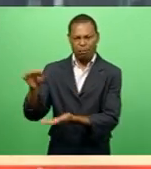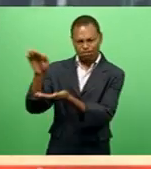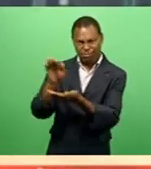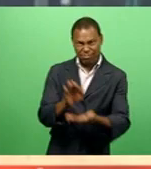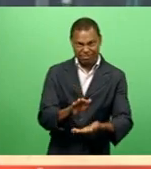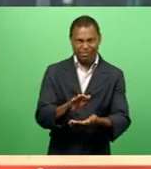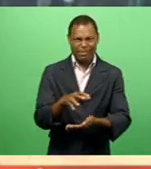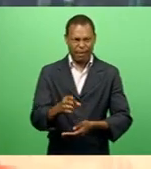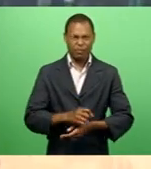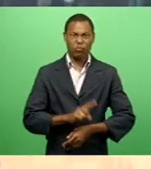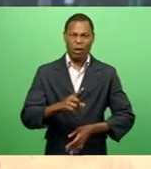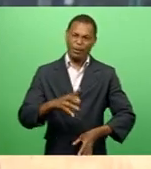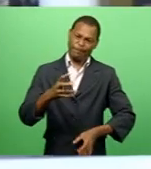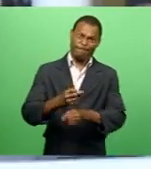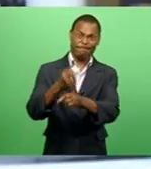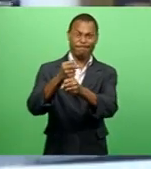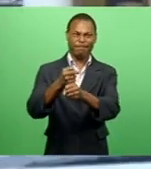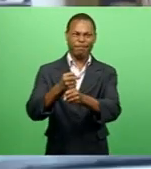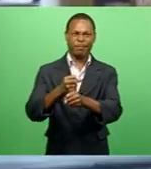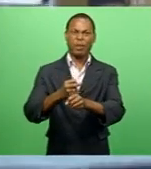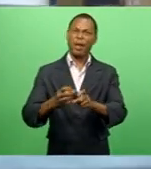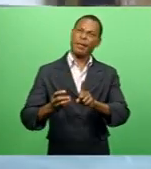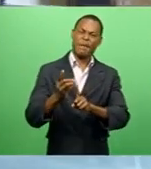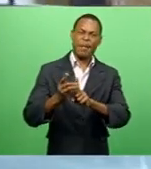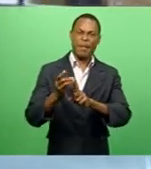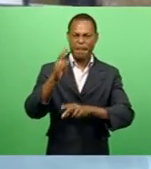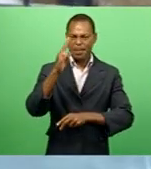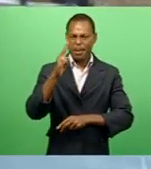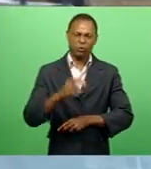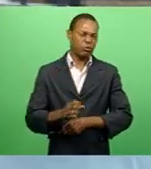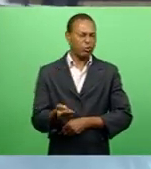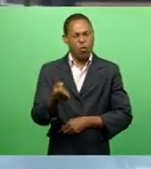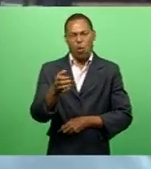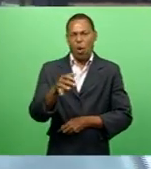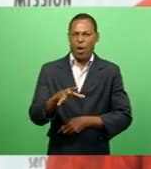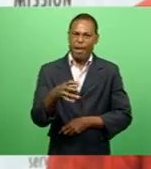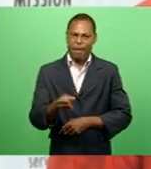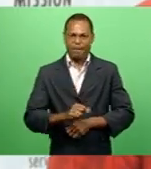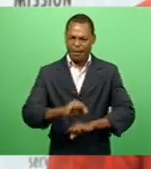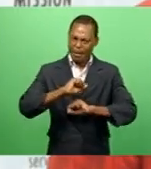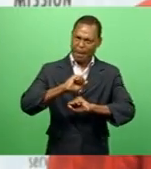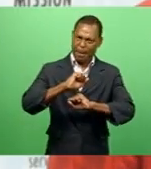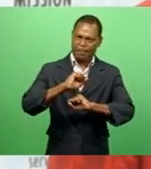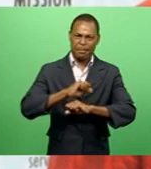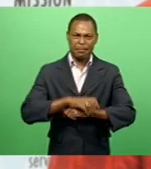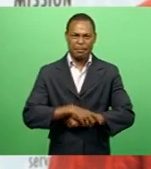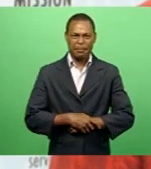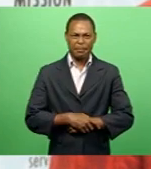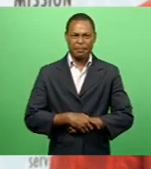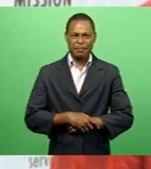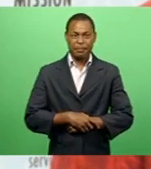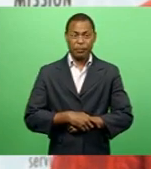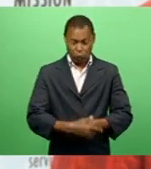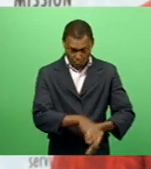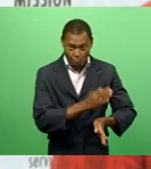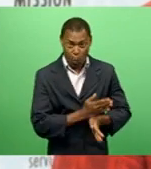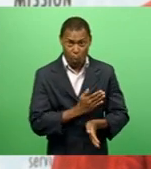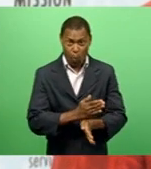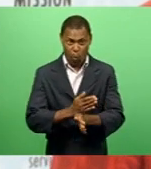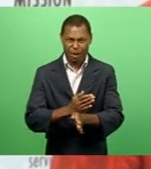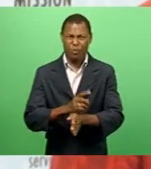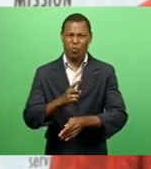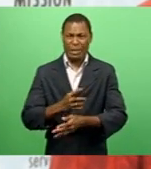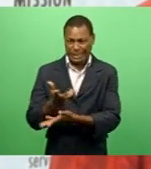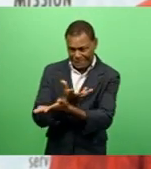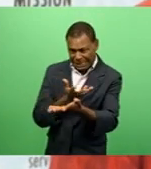up to the developed nations, which already have public immunization campaigns well underway. That is why we are working on a bilateral basis with our